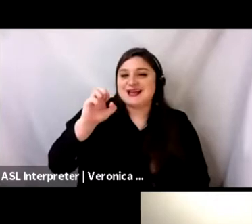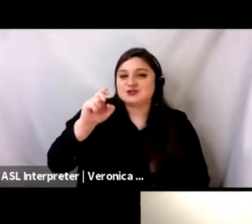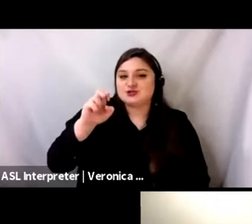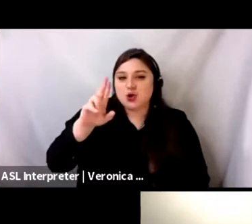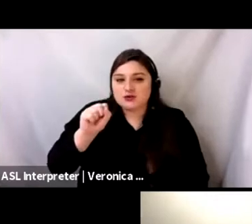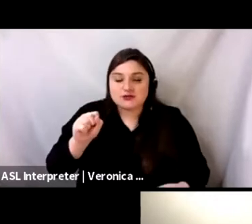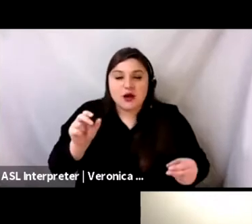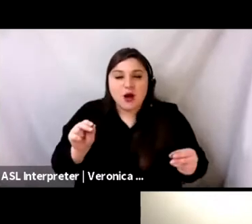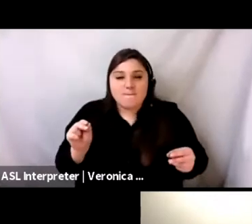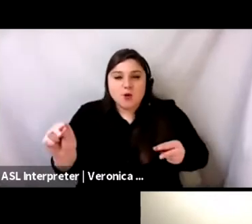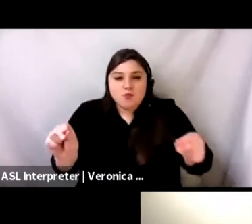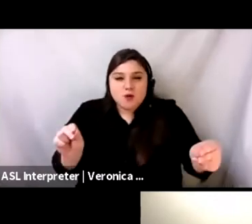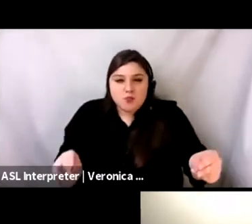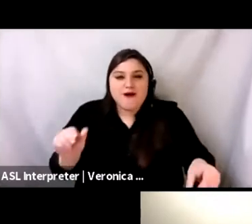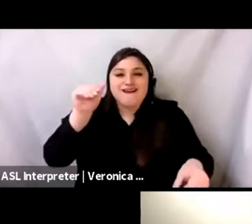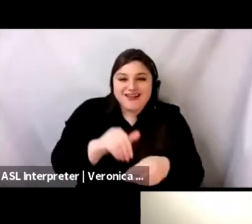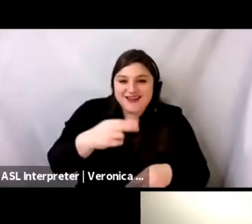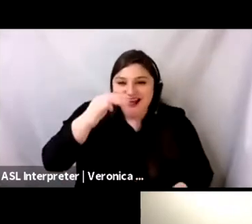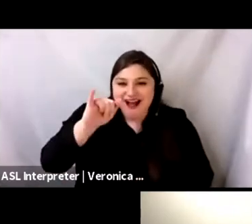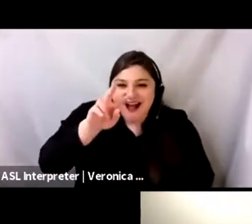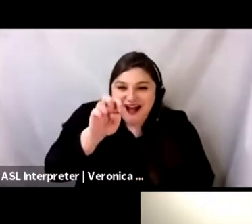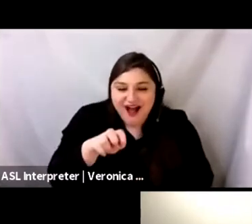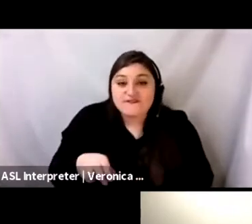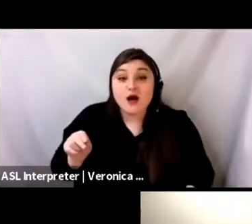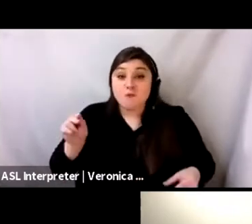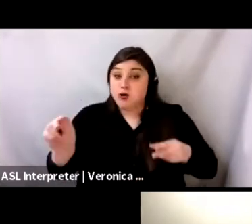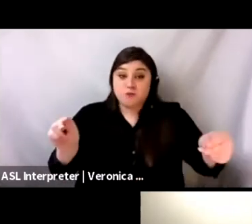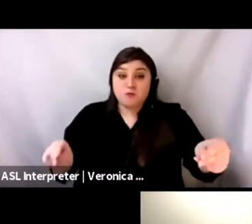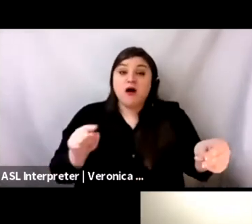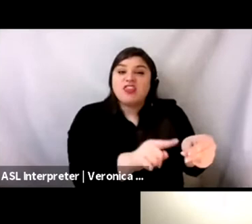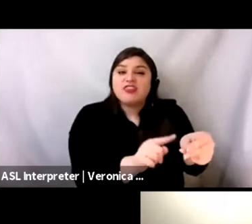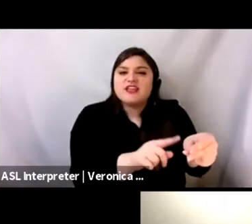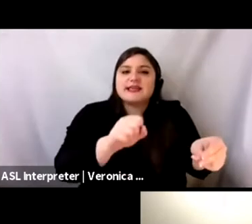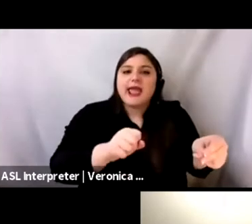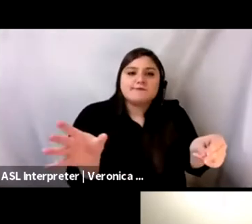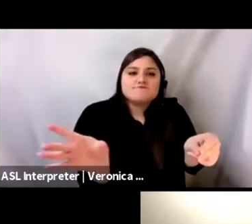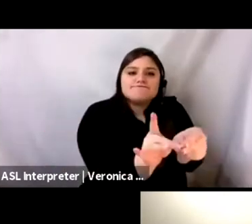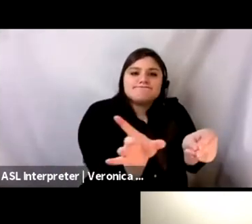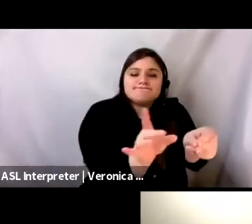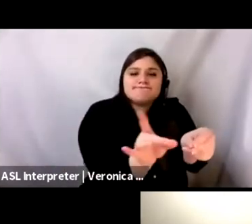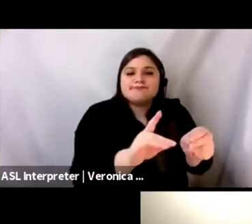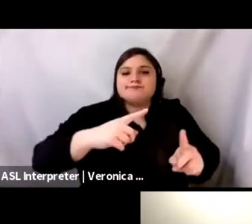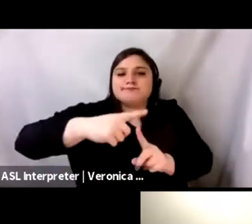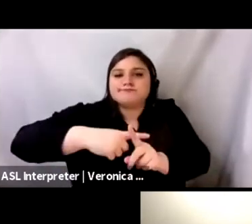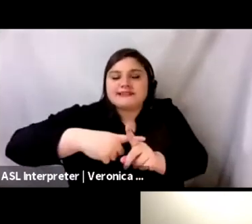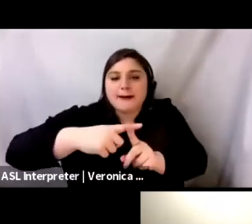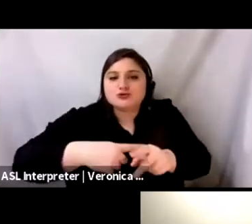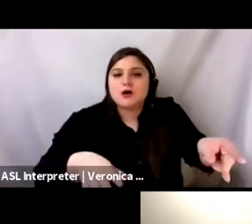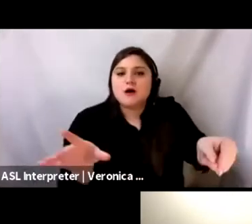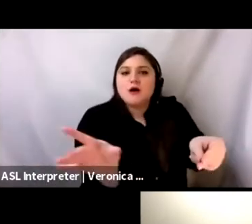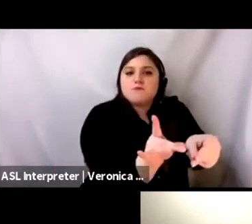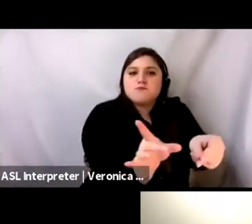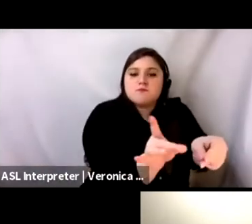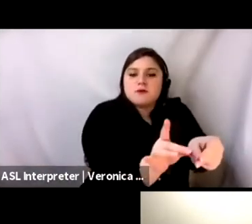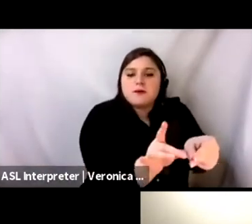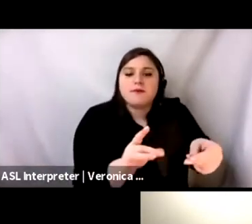type of sensors like scales, temperature, humidity, microphones, in order to gather continuously those data and then